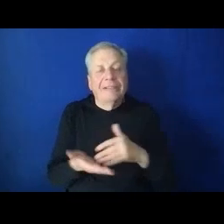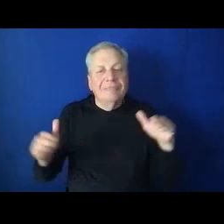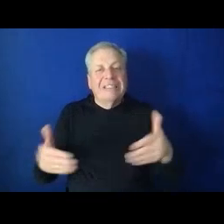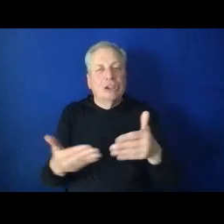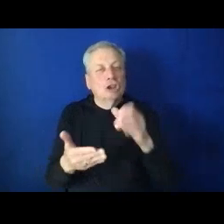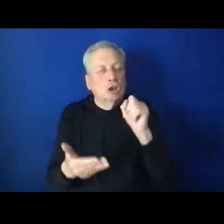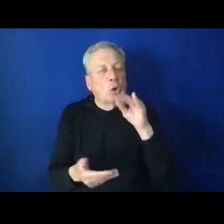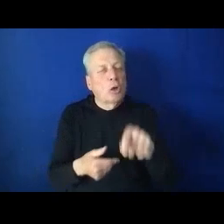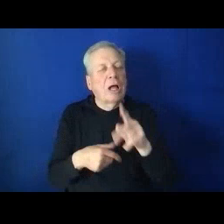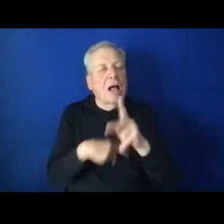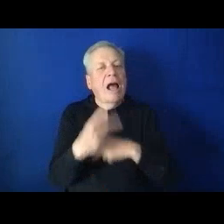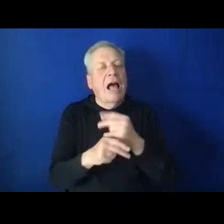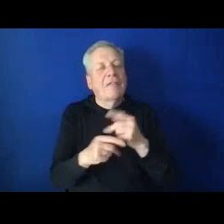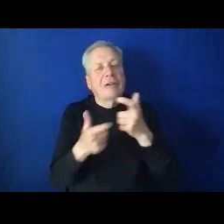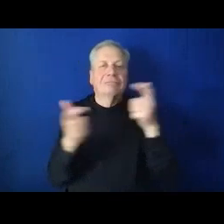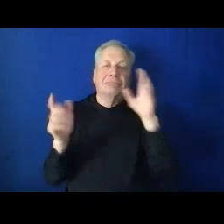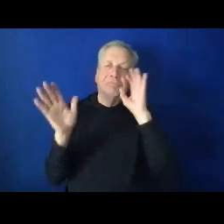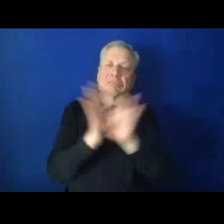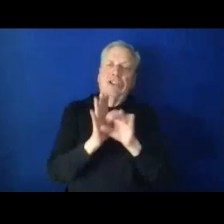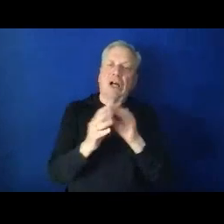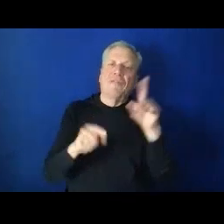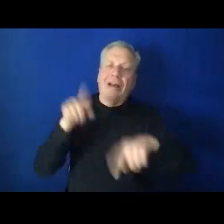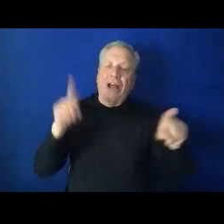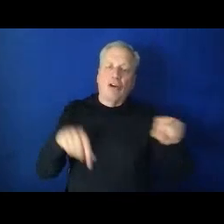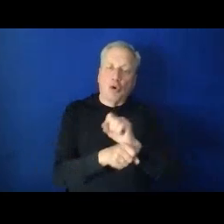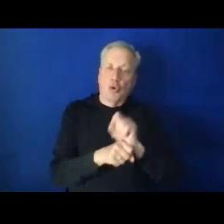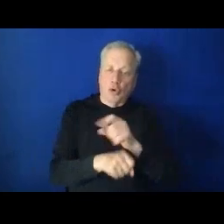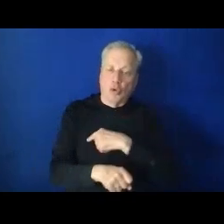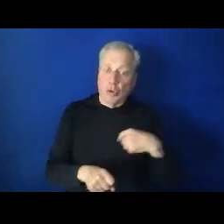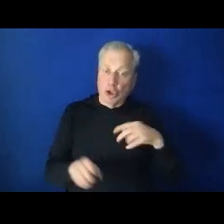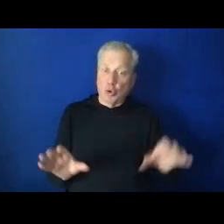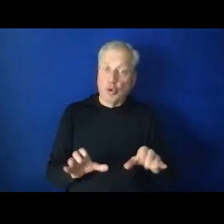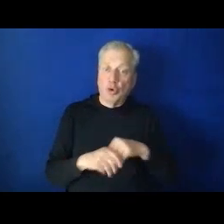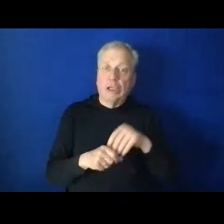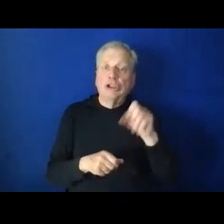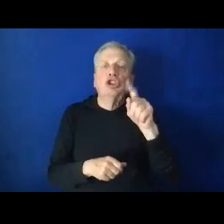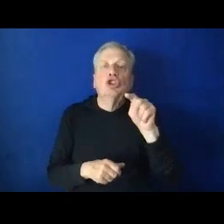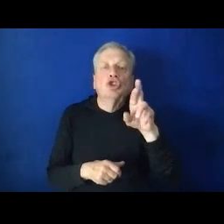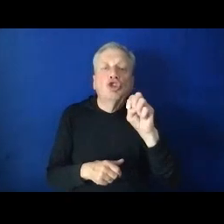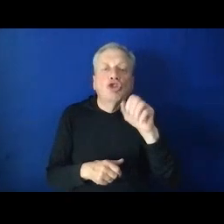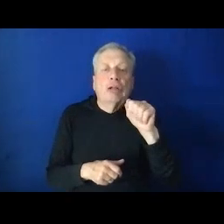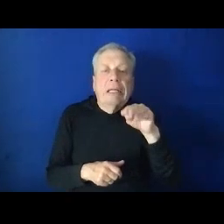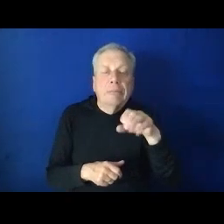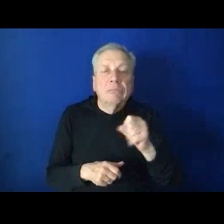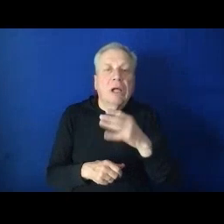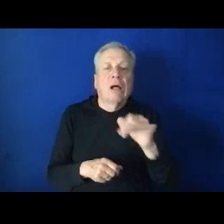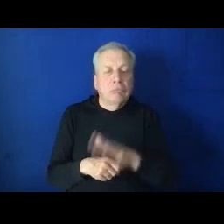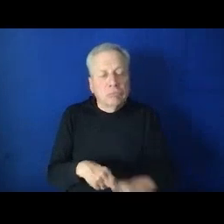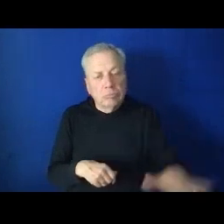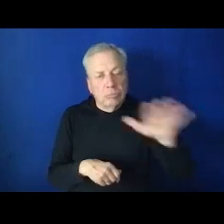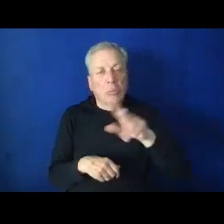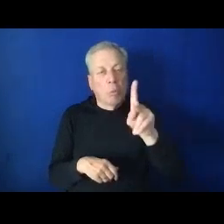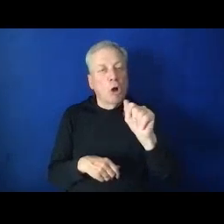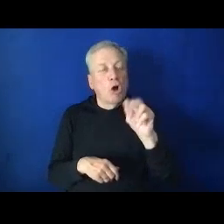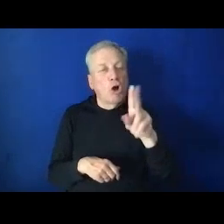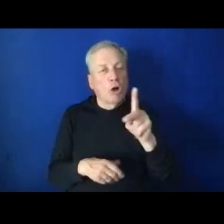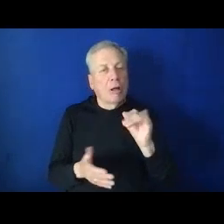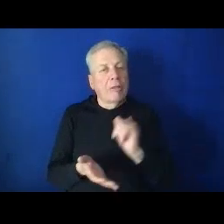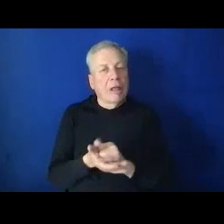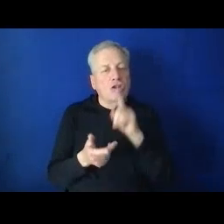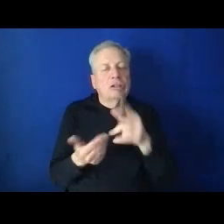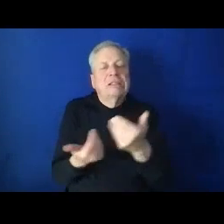of a snapshot of various work that we do in streams throughout the park that's separate